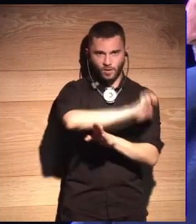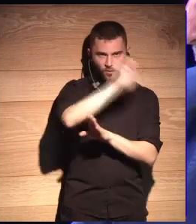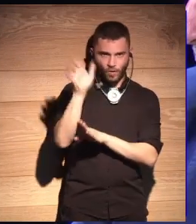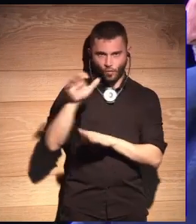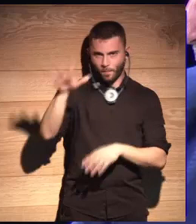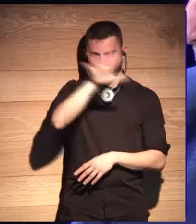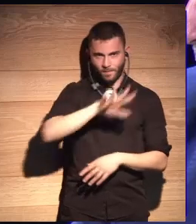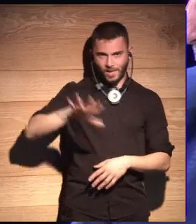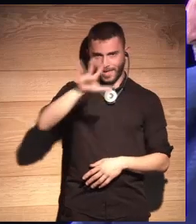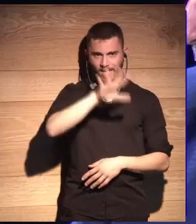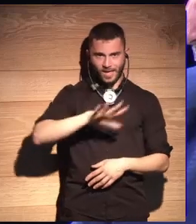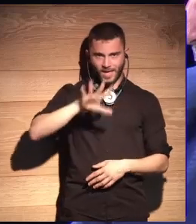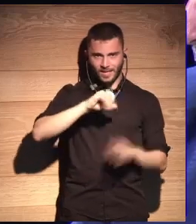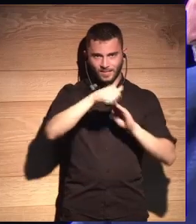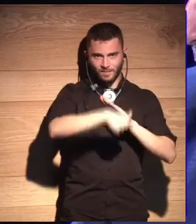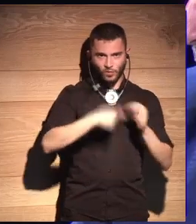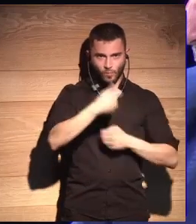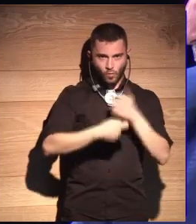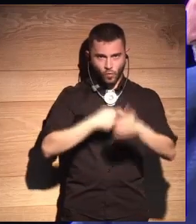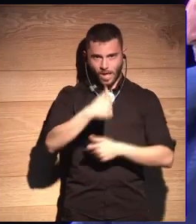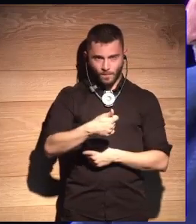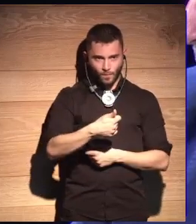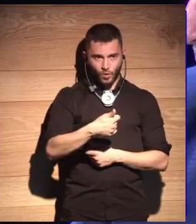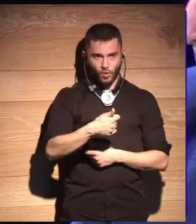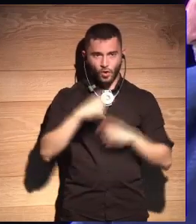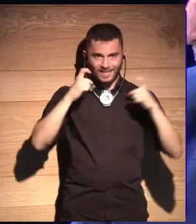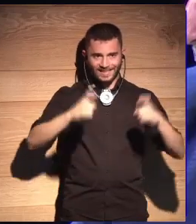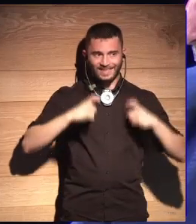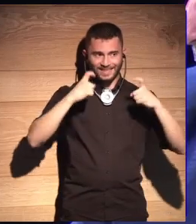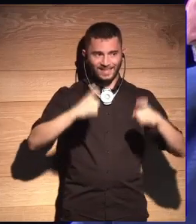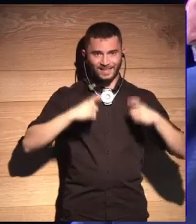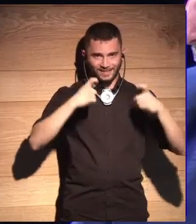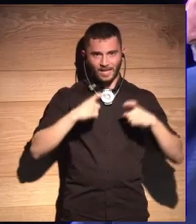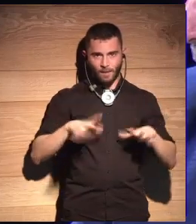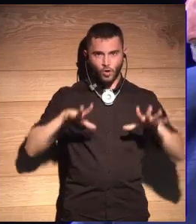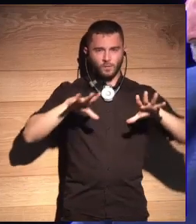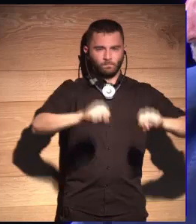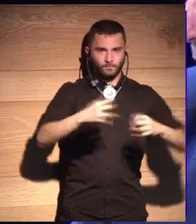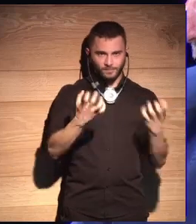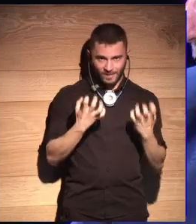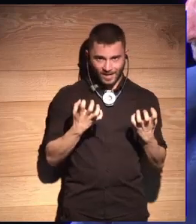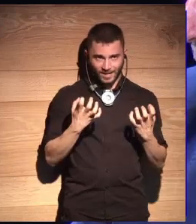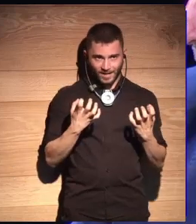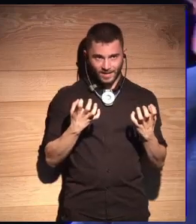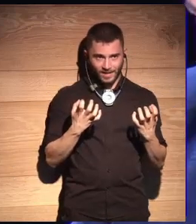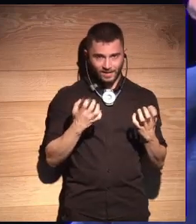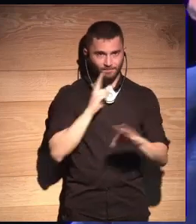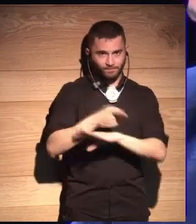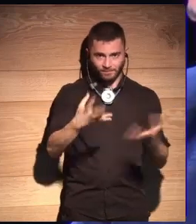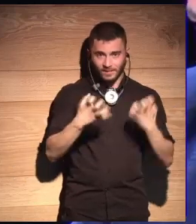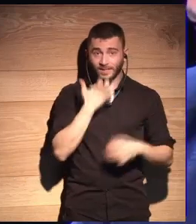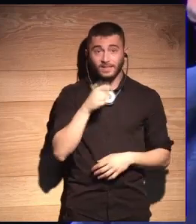national framework or international framework, and which is the European Union. We are trying to gain